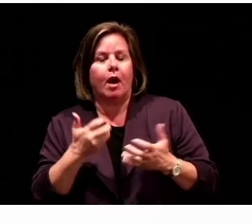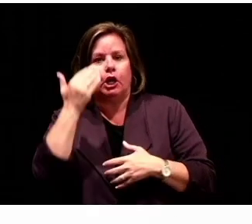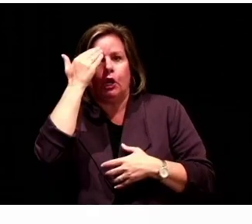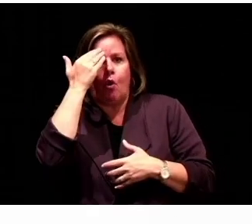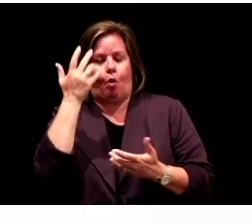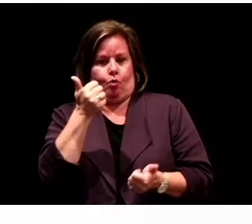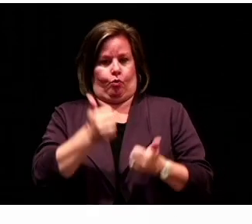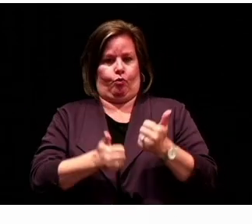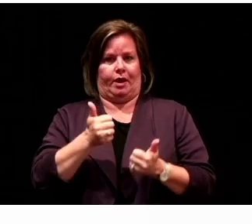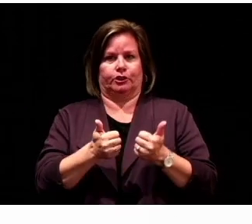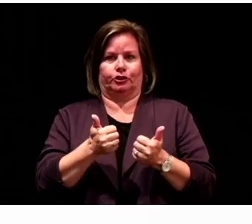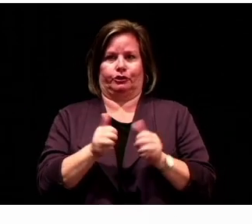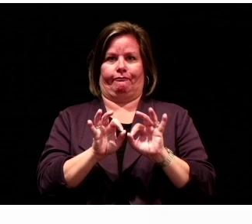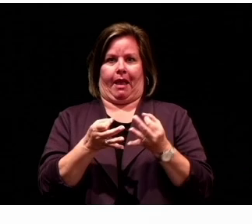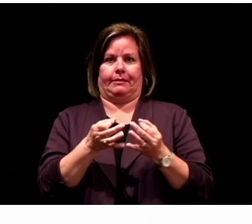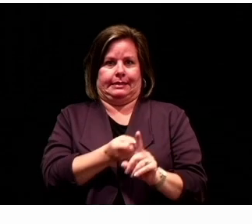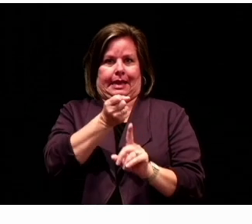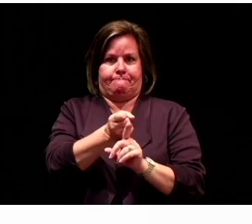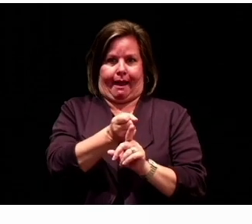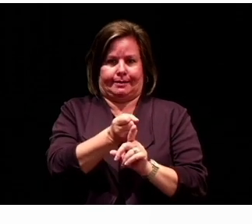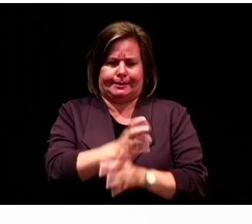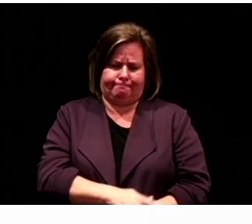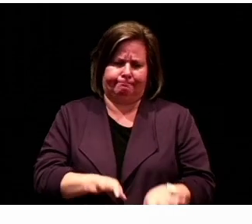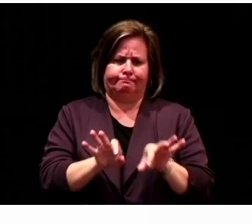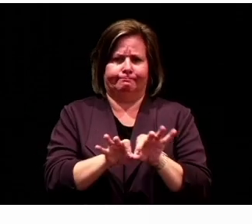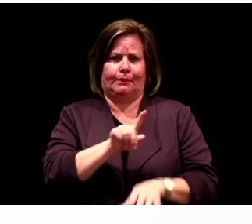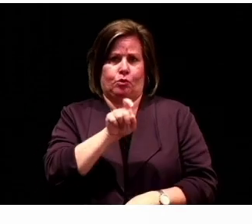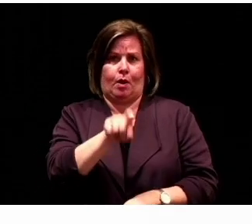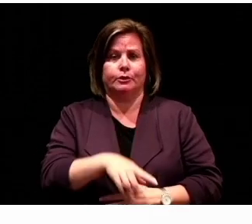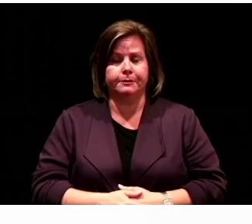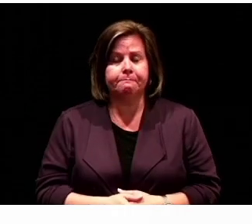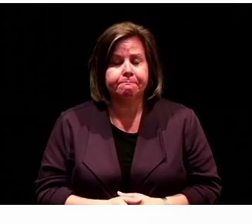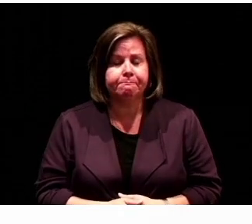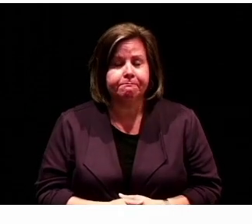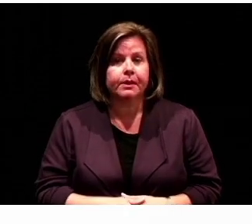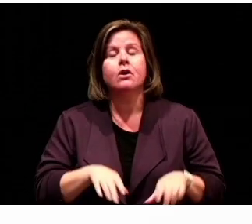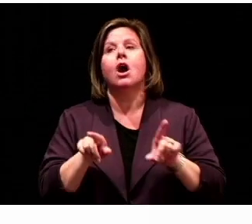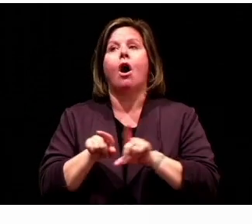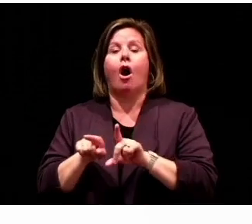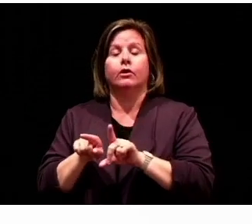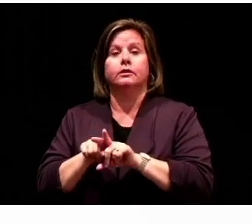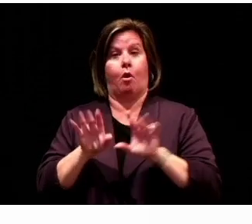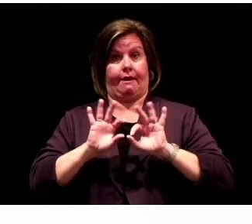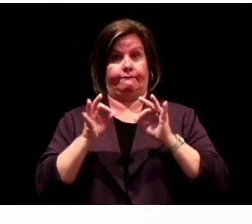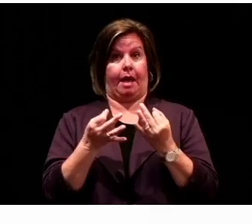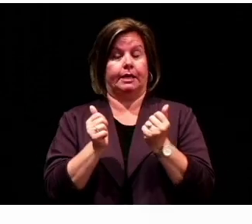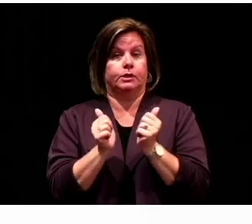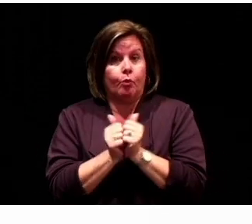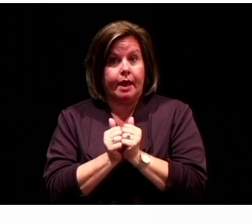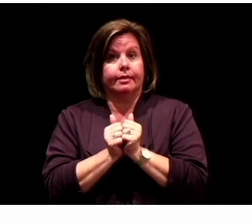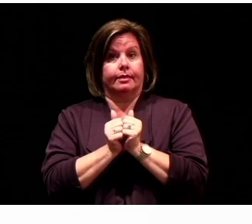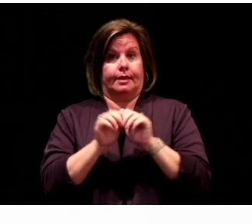actual policy that we have a problem with? Like we've been talking about all day, we have to understand where are the facts of what we're trying to